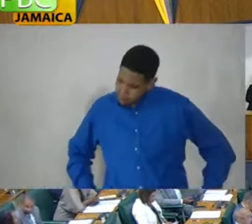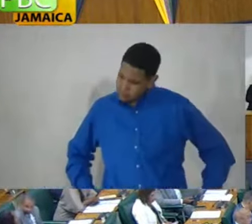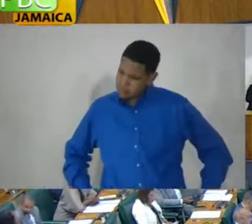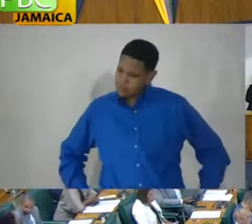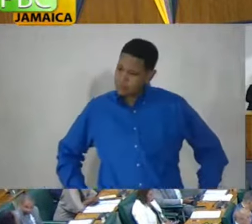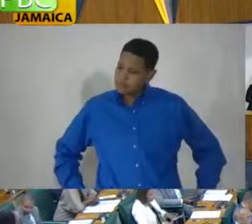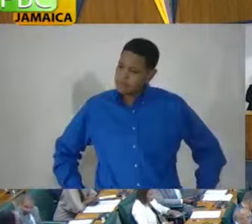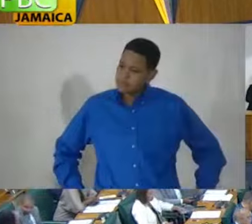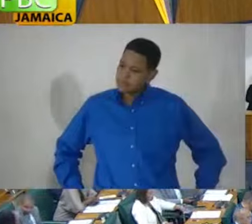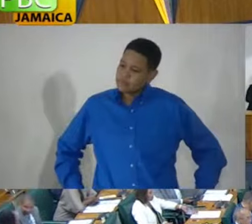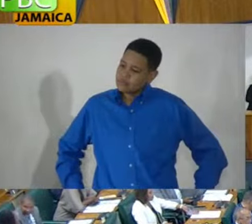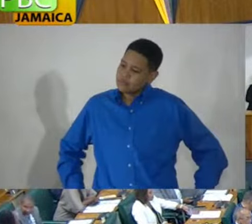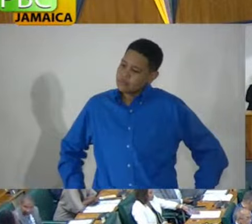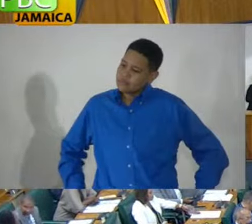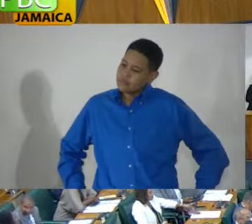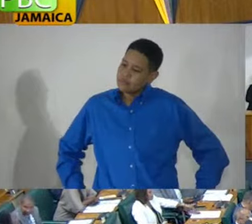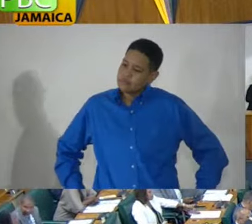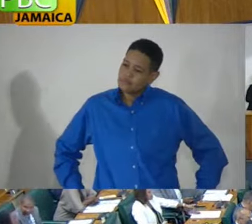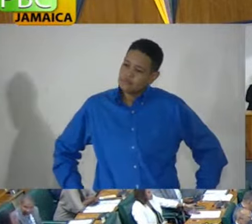Insurance.